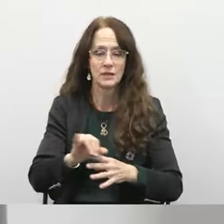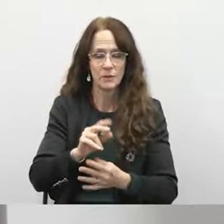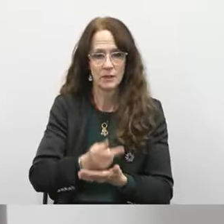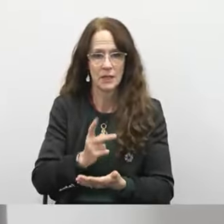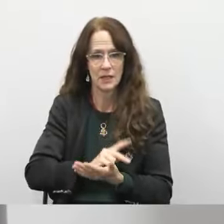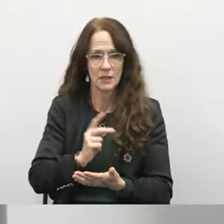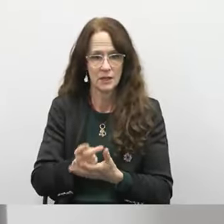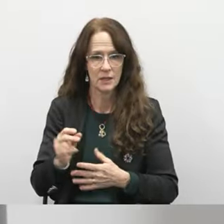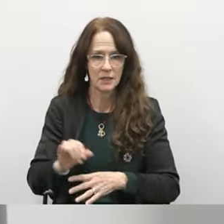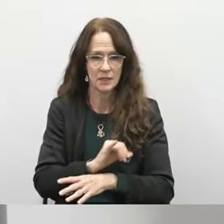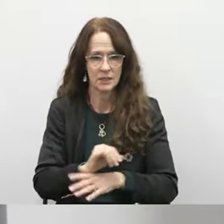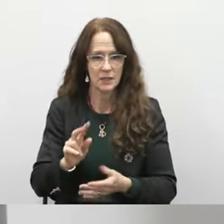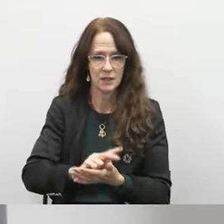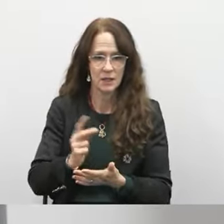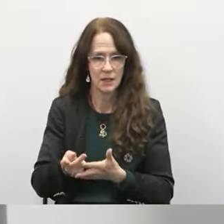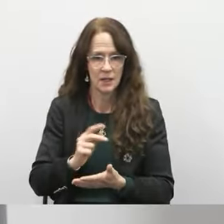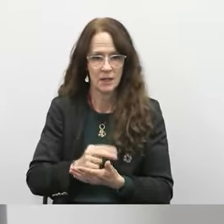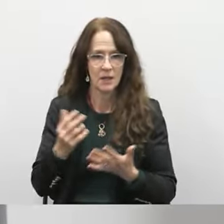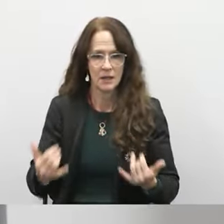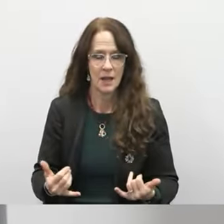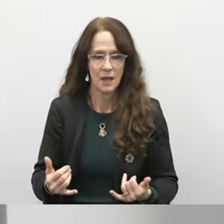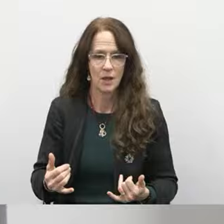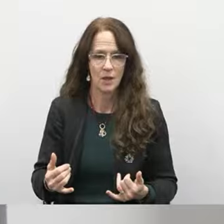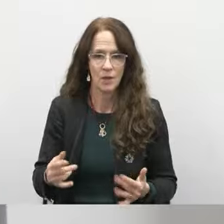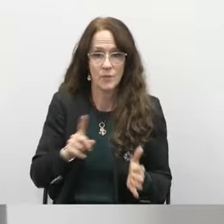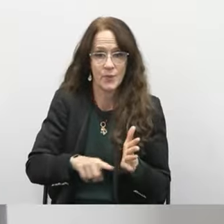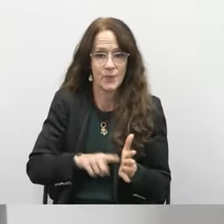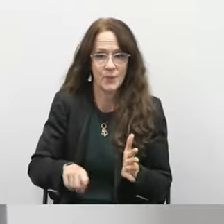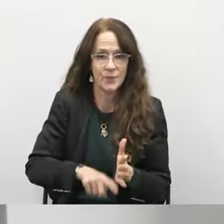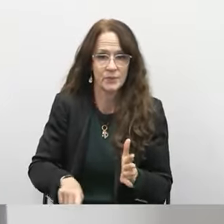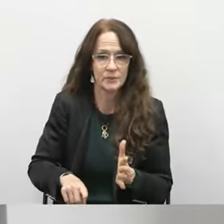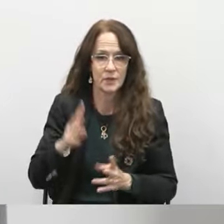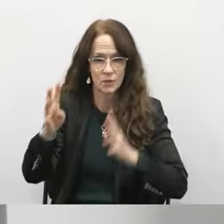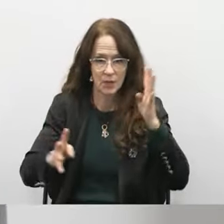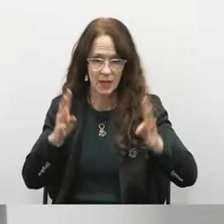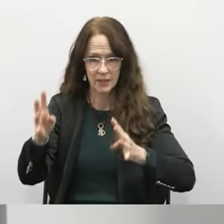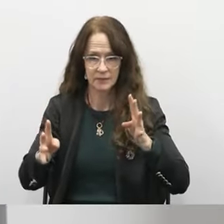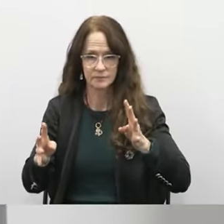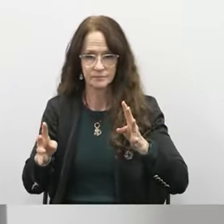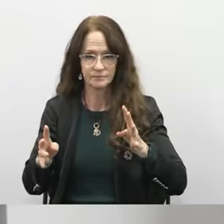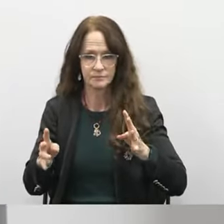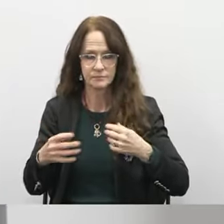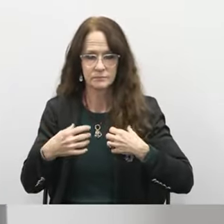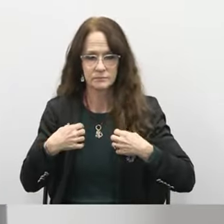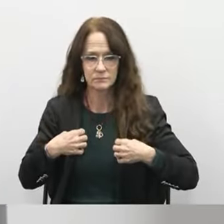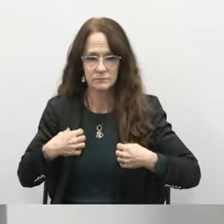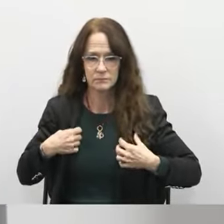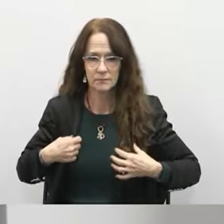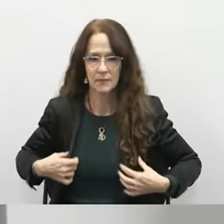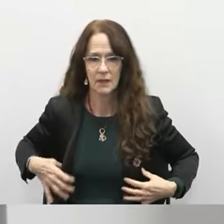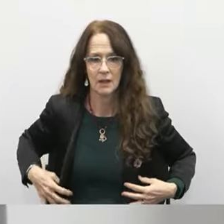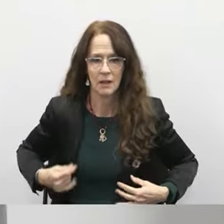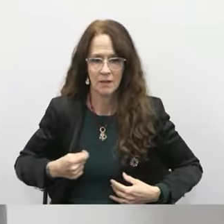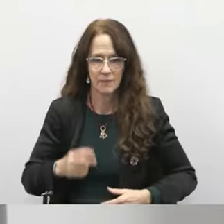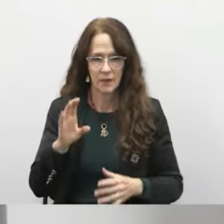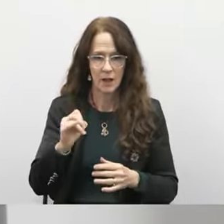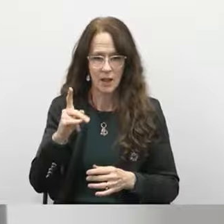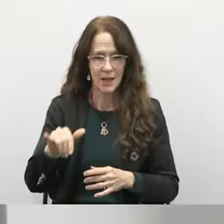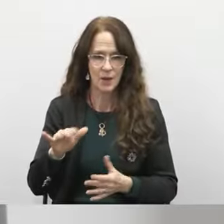has an industrial kitchen, and so now they're looking into creating a, culinary school to make use of